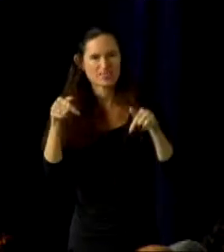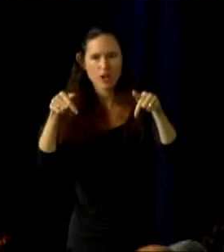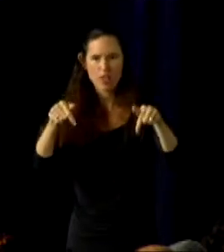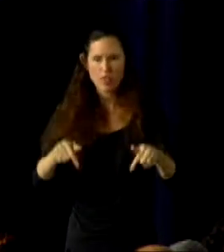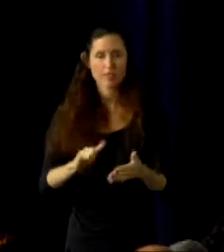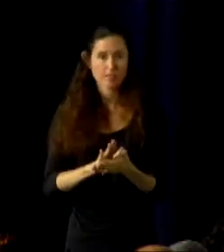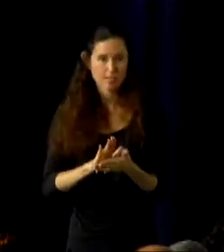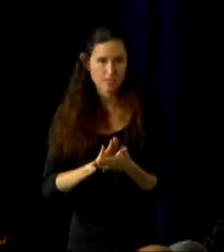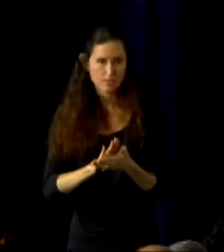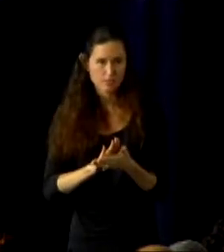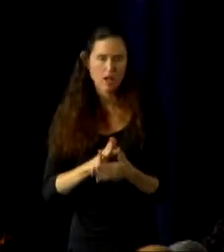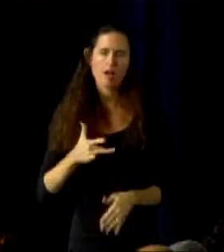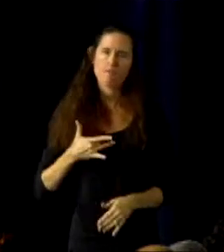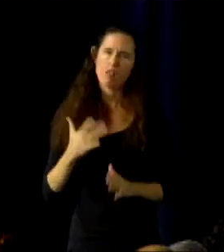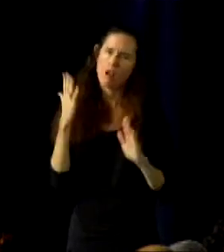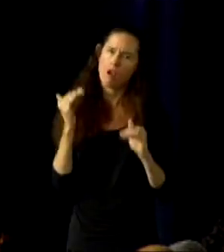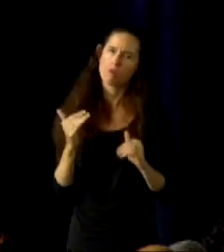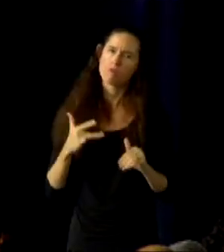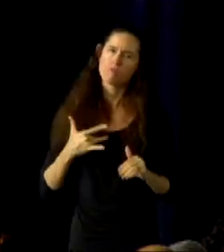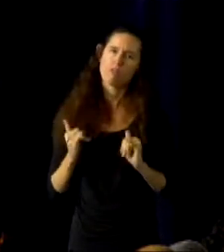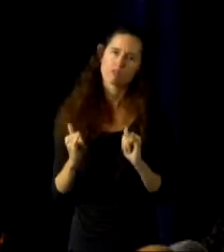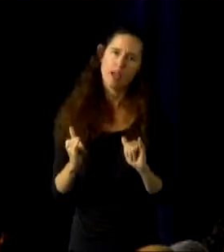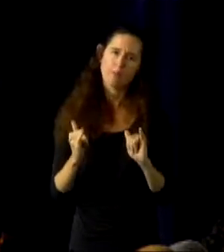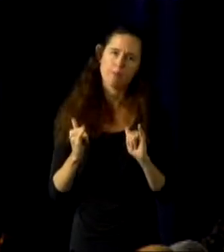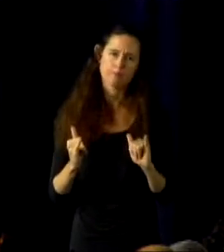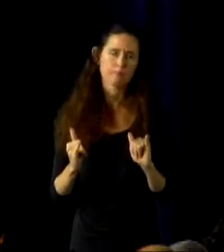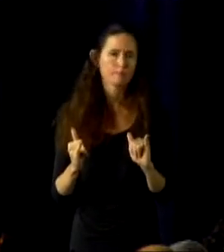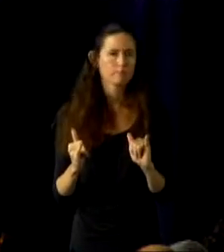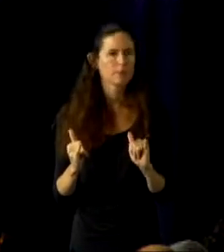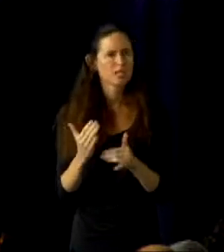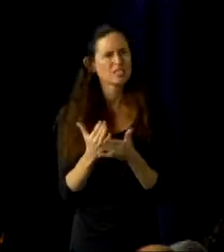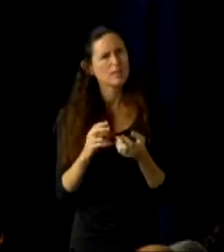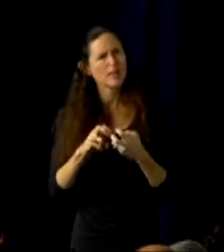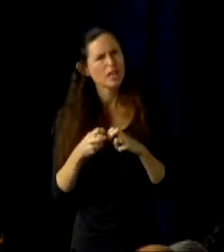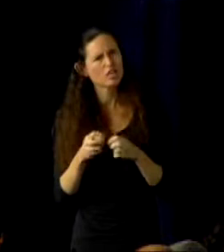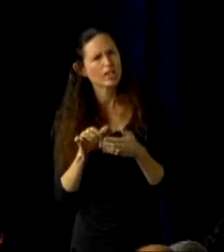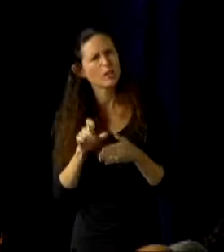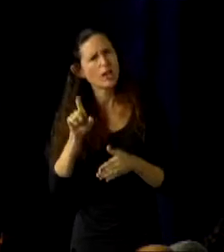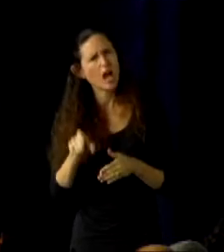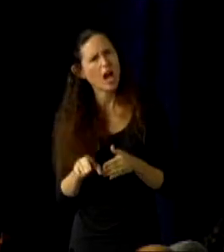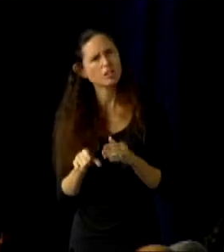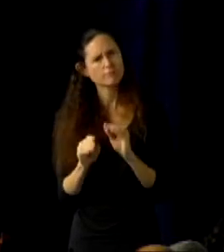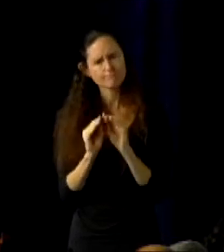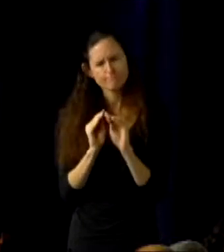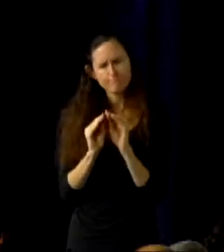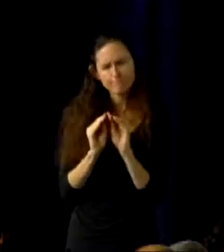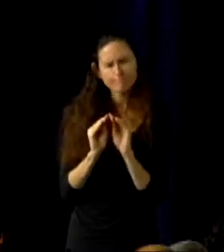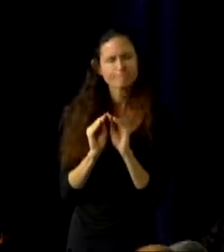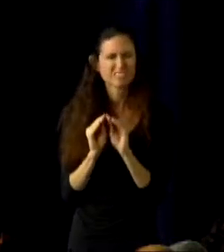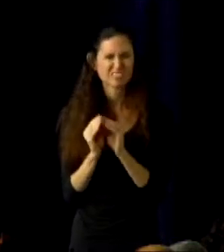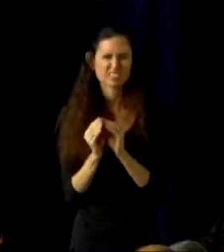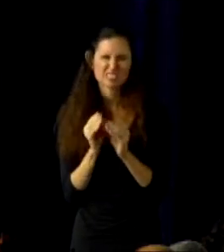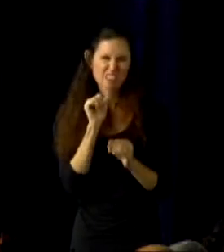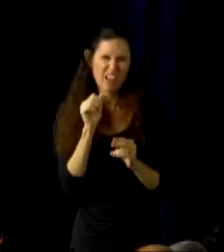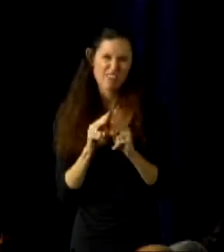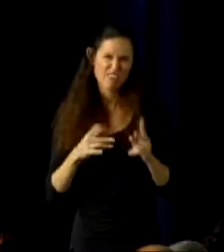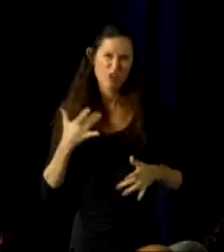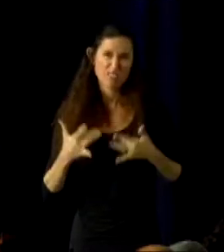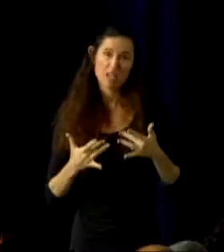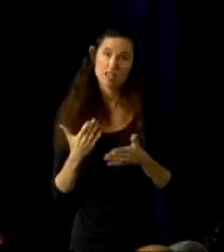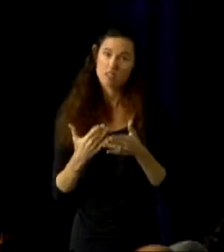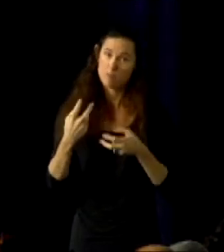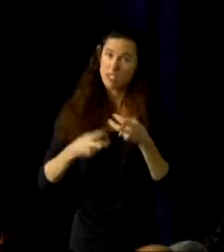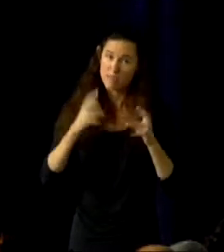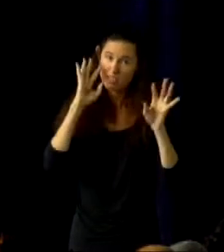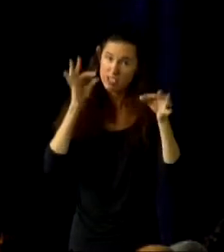it, and I hope that you are feeling the same thing. Because candidly, some of the issues that we had to work on over the summer weren't the most exciting, and there's some tough decisions